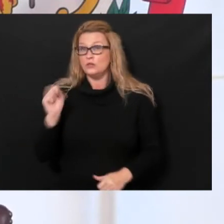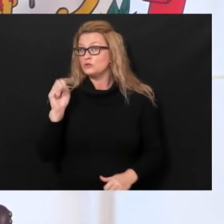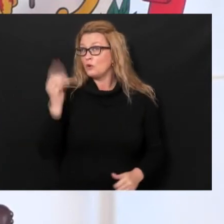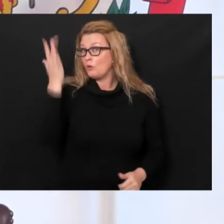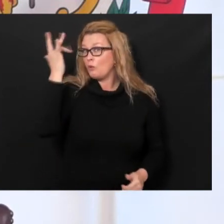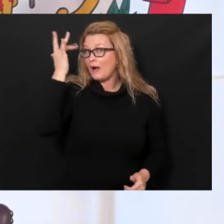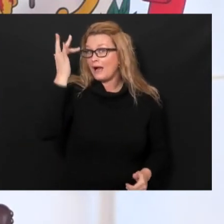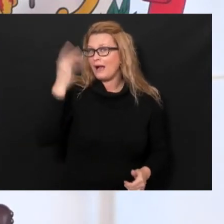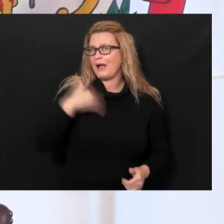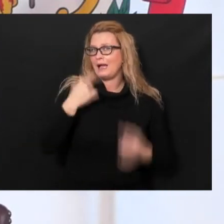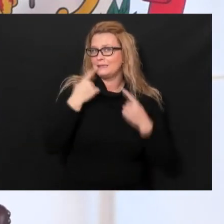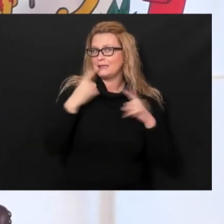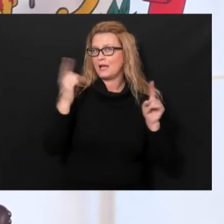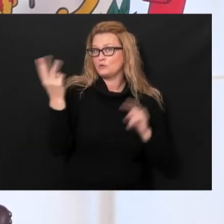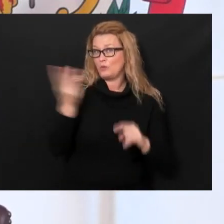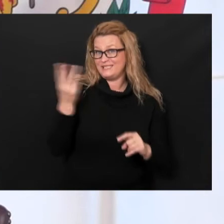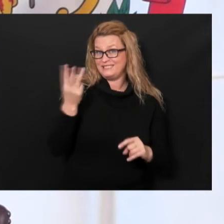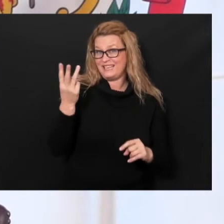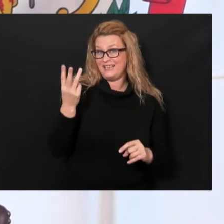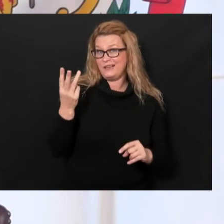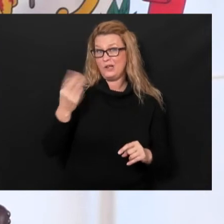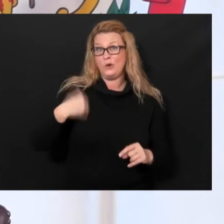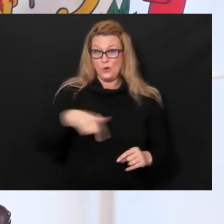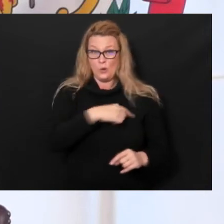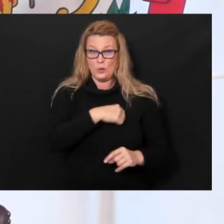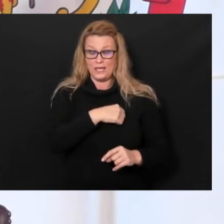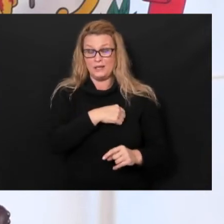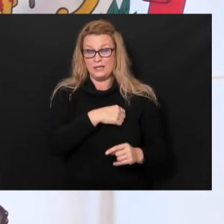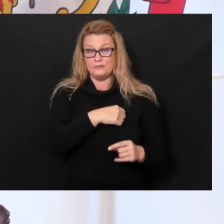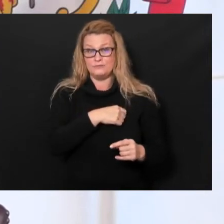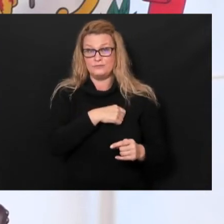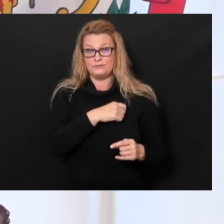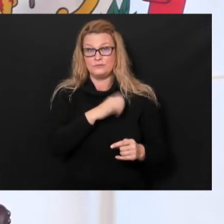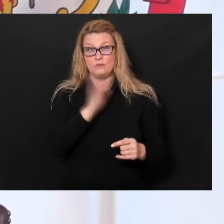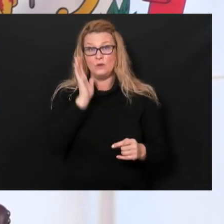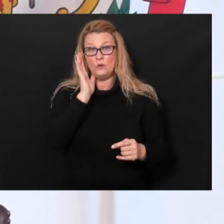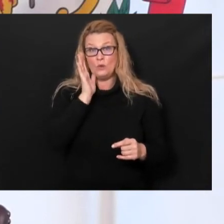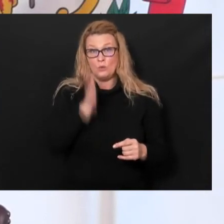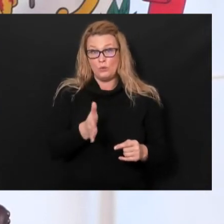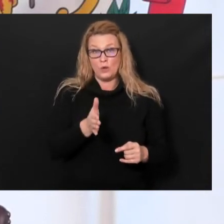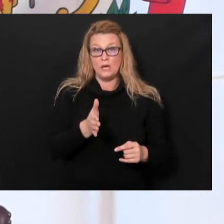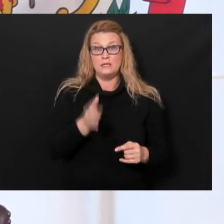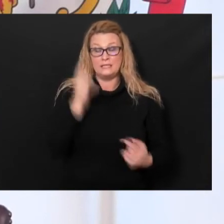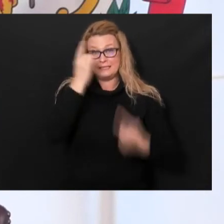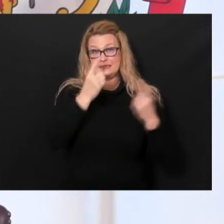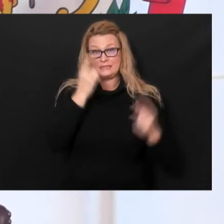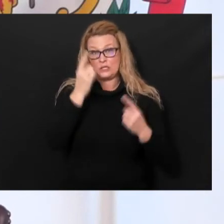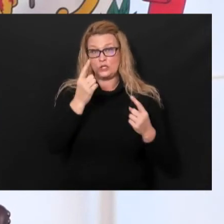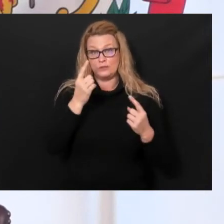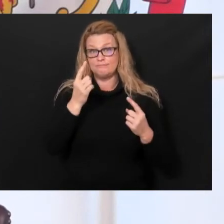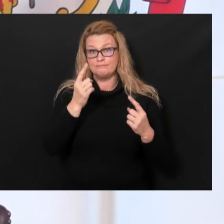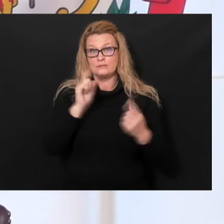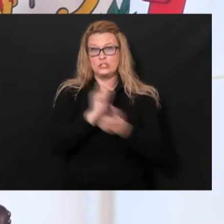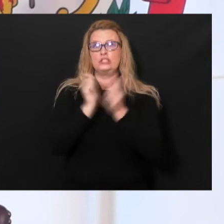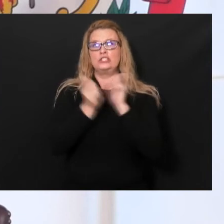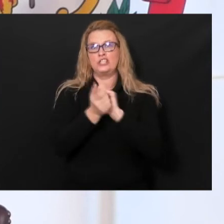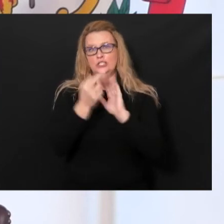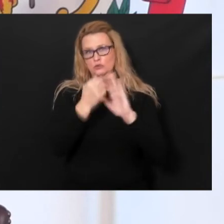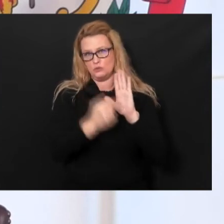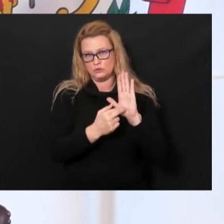said on Wednesday that we were really seriously considering doing what we did. And